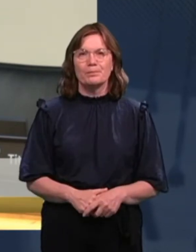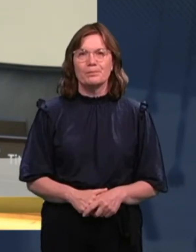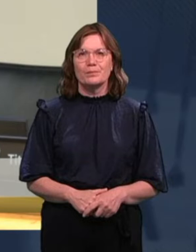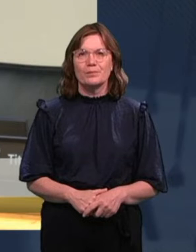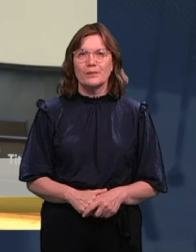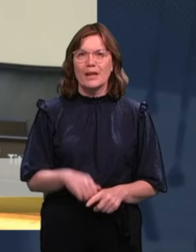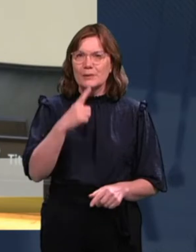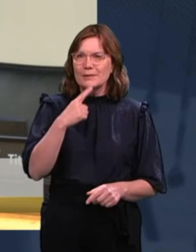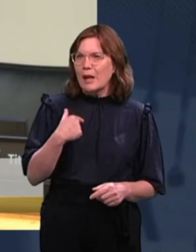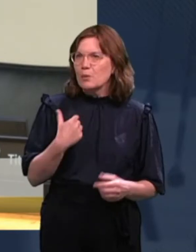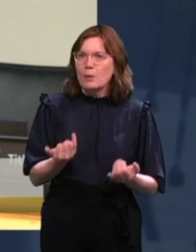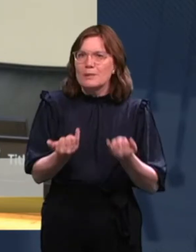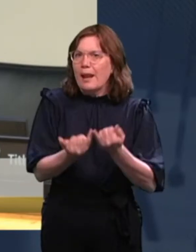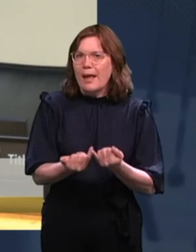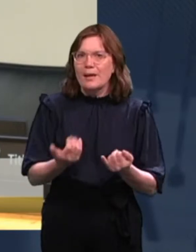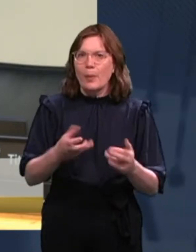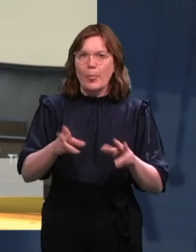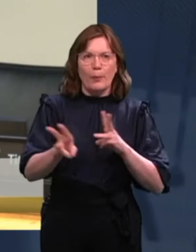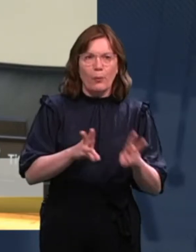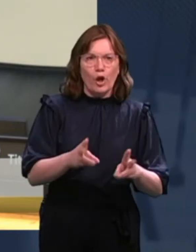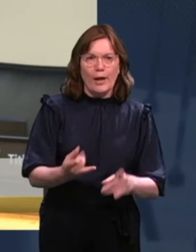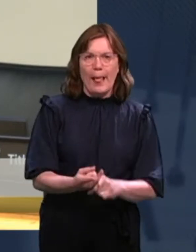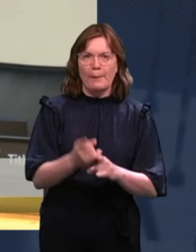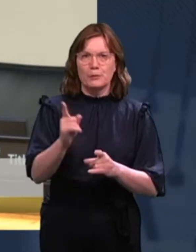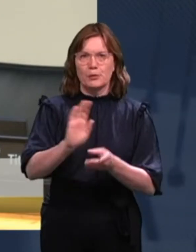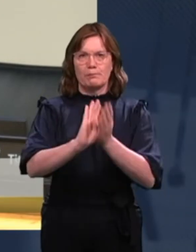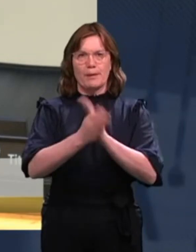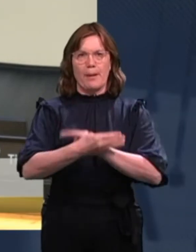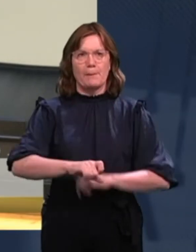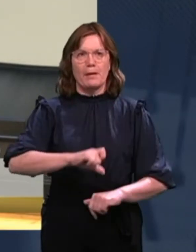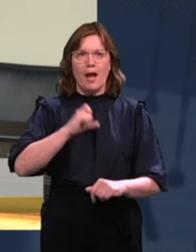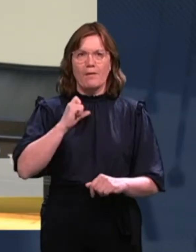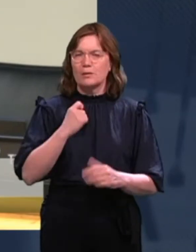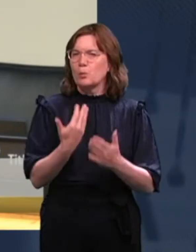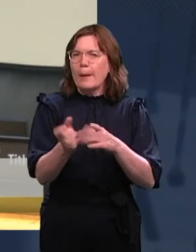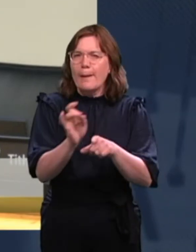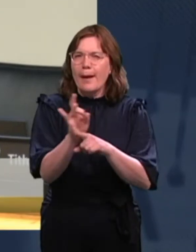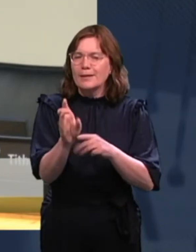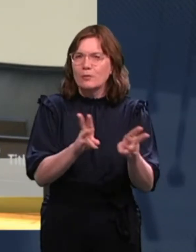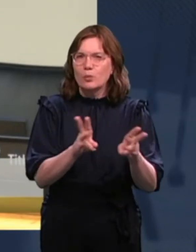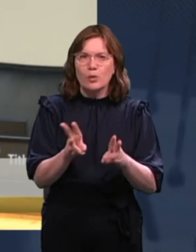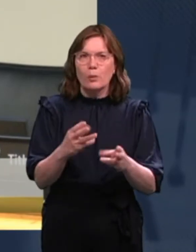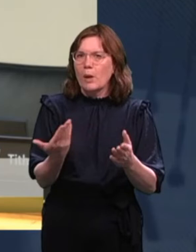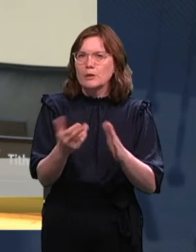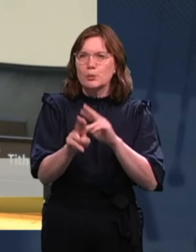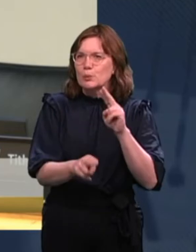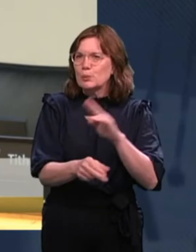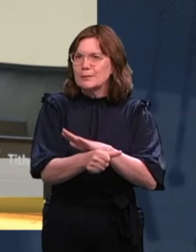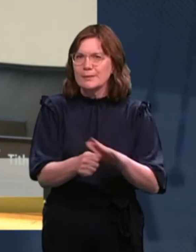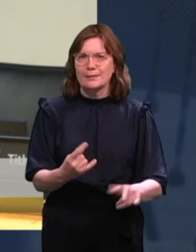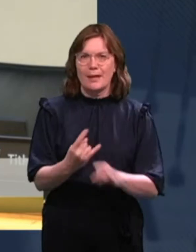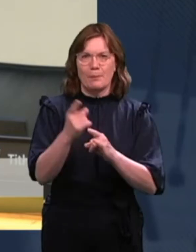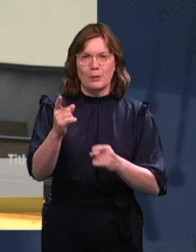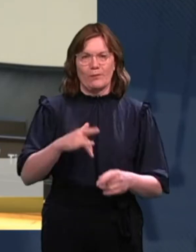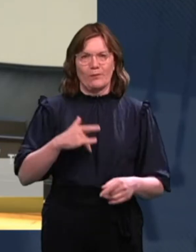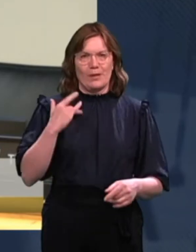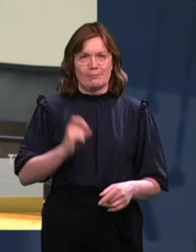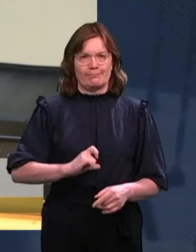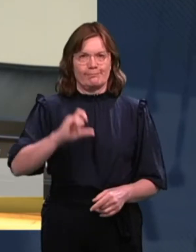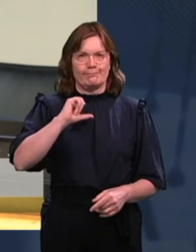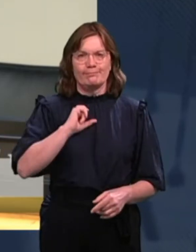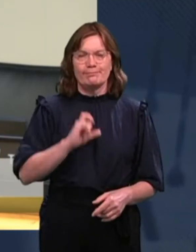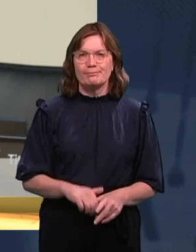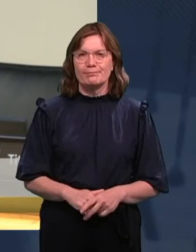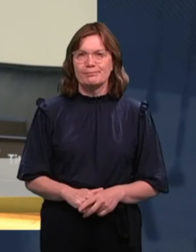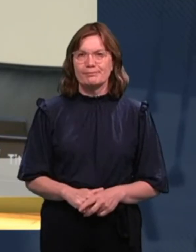bit more about how the work helped you feel more confident and to learn new skills. And then social farming also